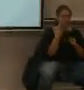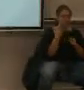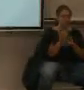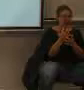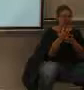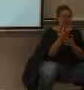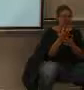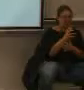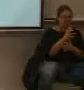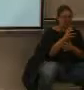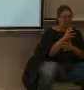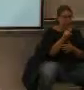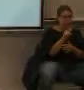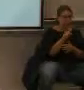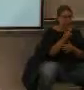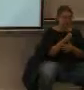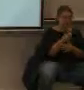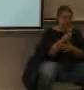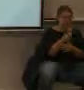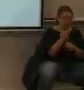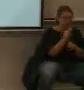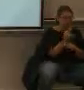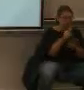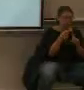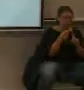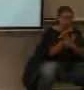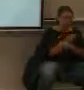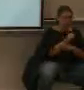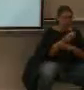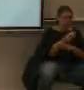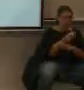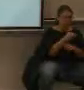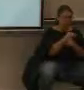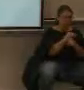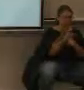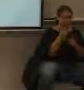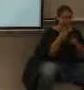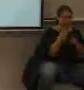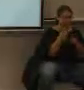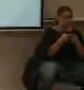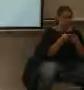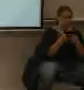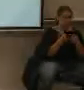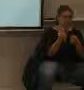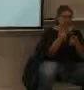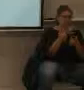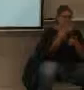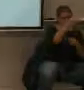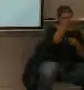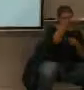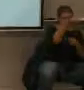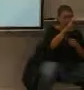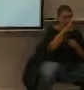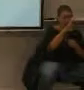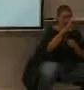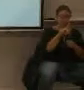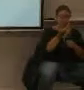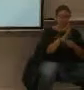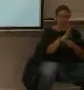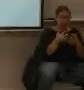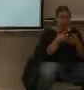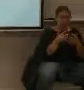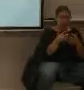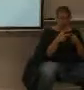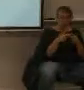excess heat waste that you use when you use steam to generate electricity, and this would be in coal plants or nuclear plants.